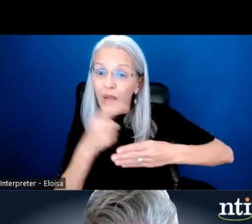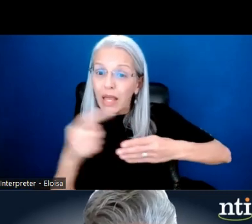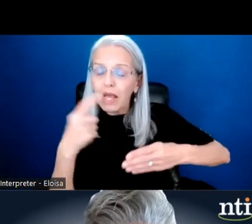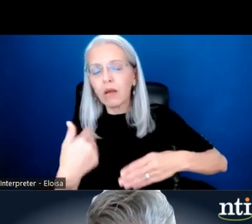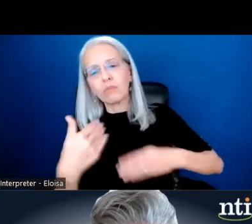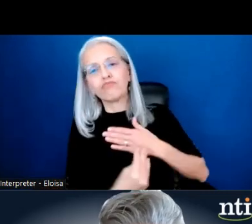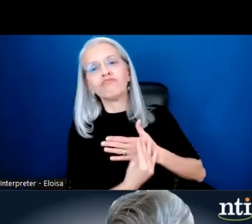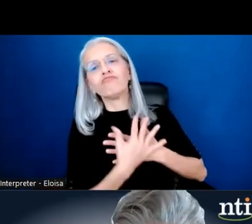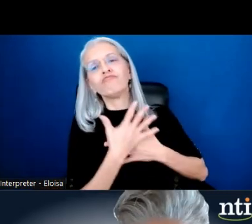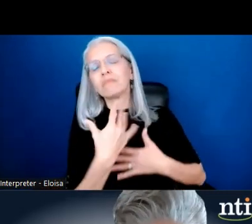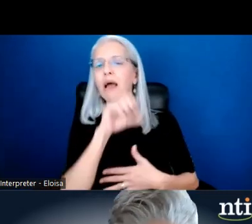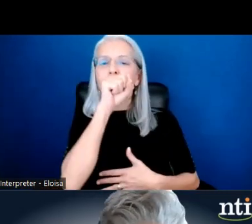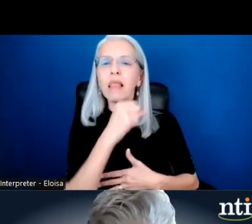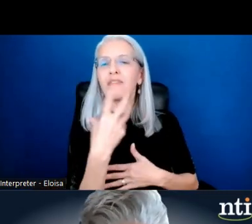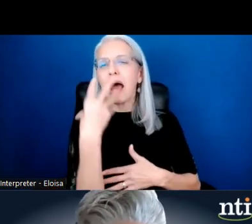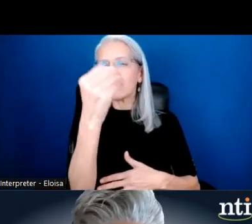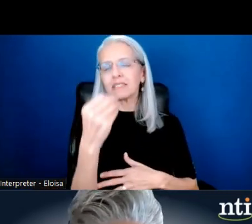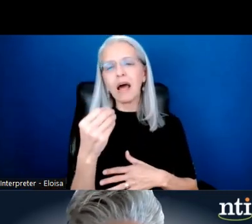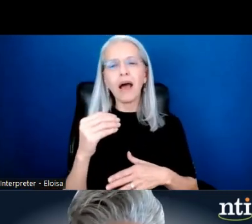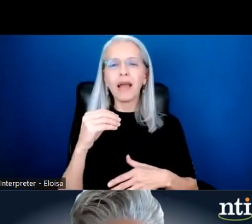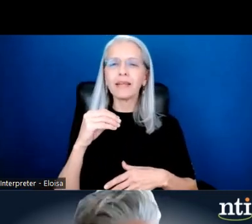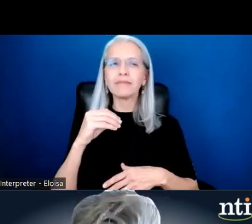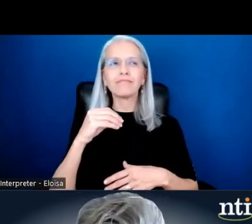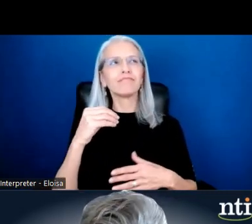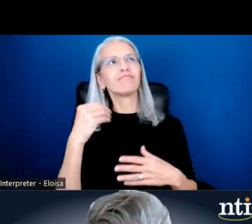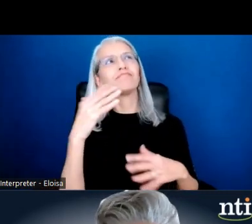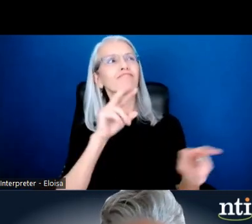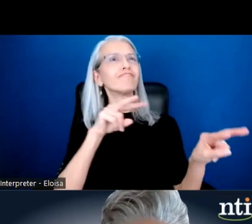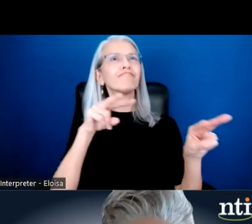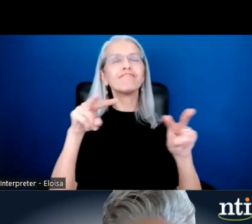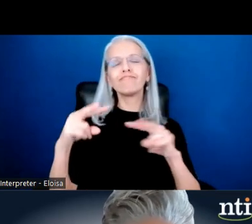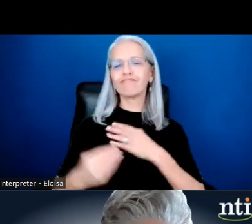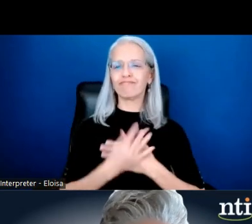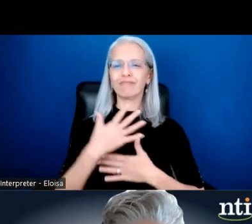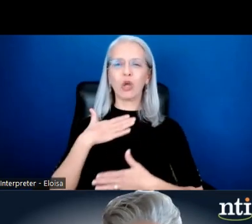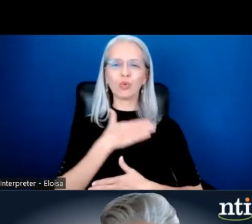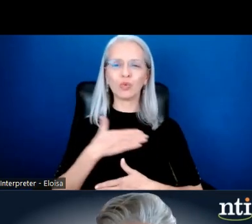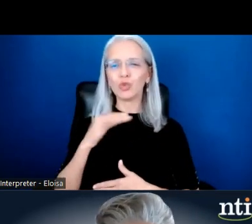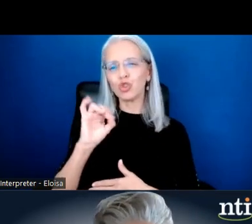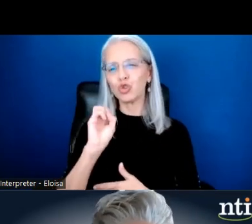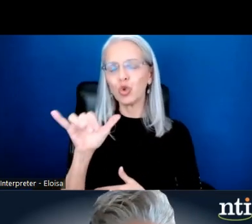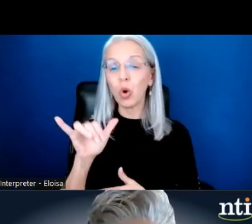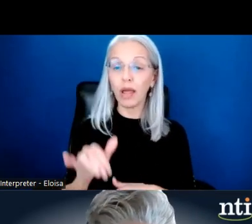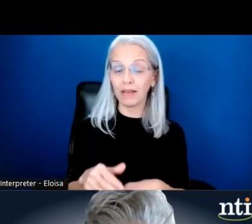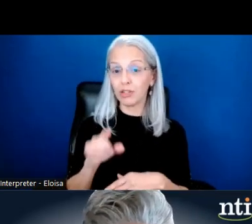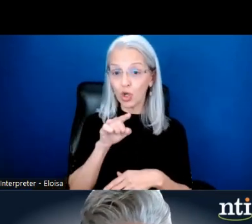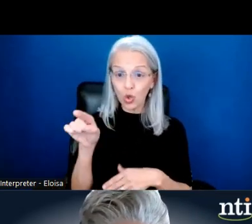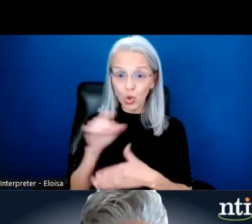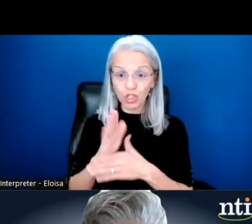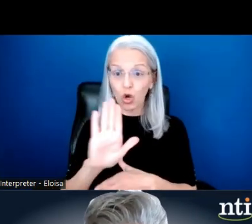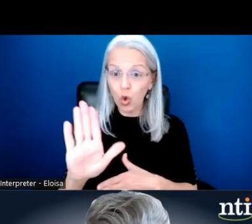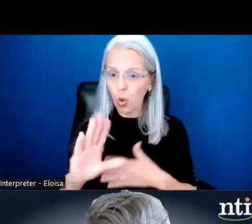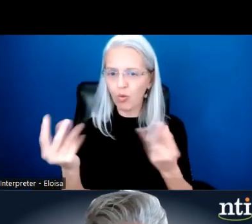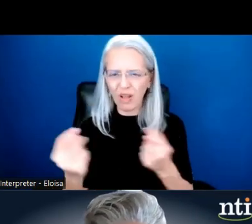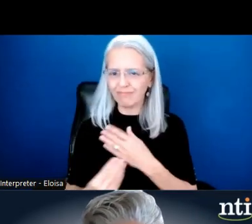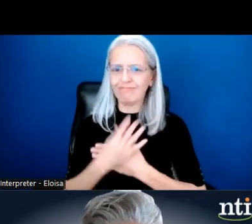nature. So if you can share that with us. Of course, today we're going to be providing an overview of